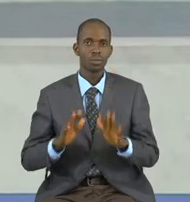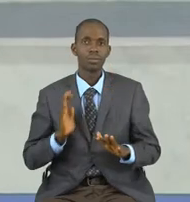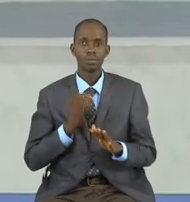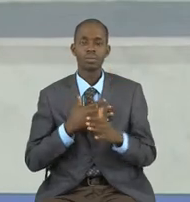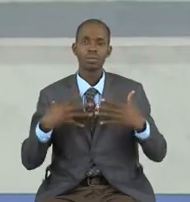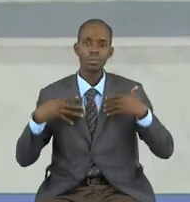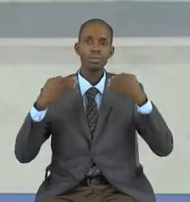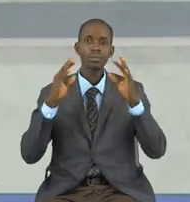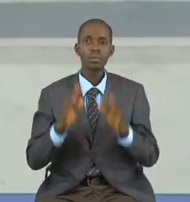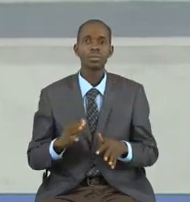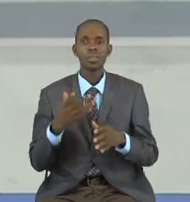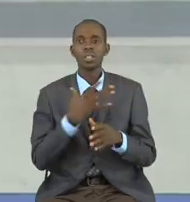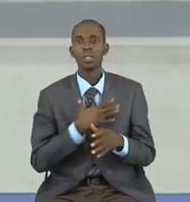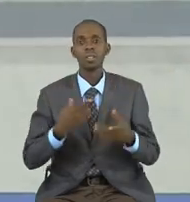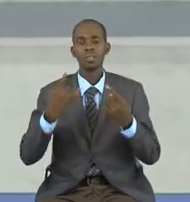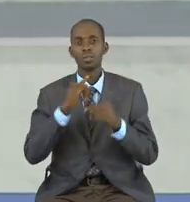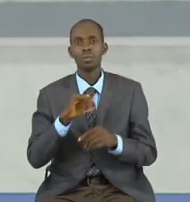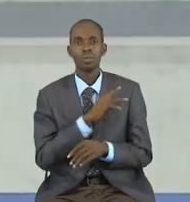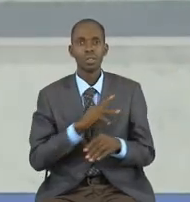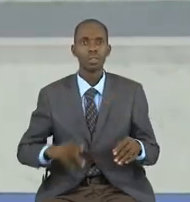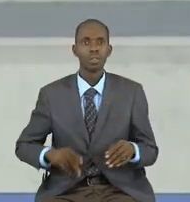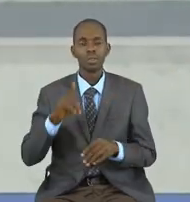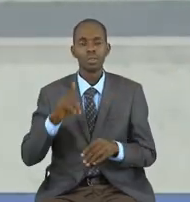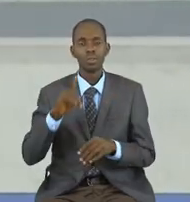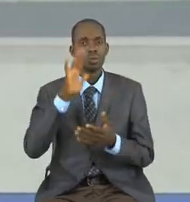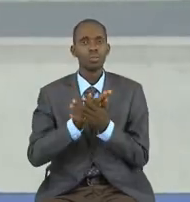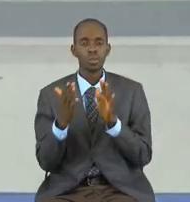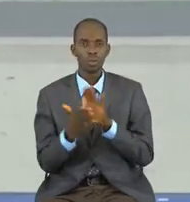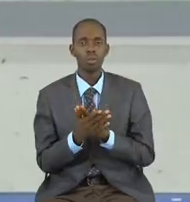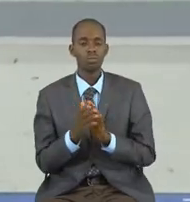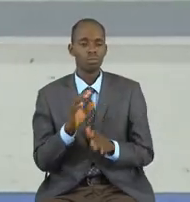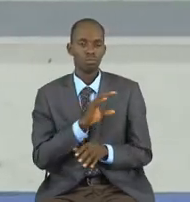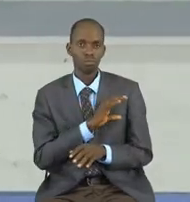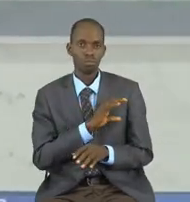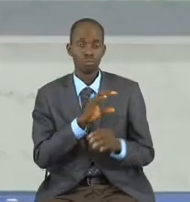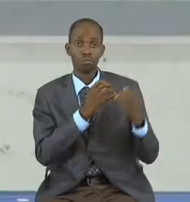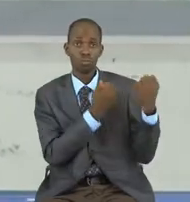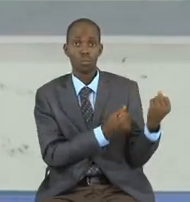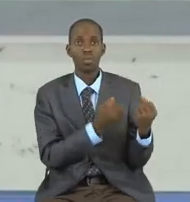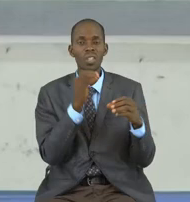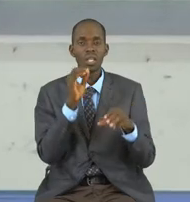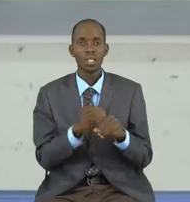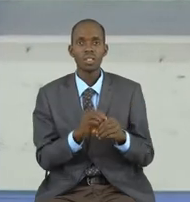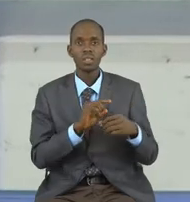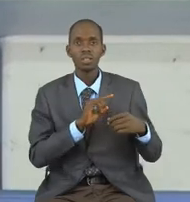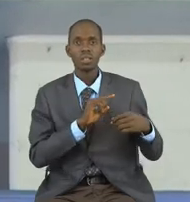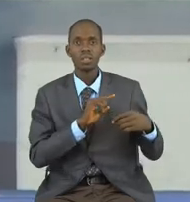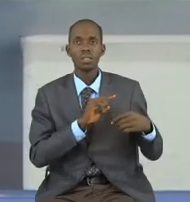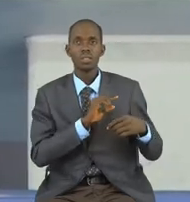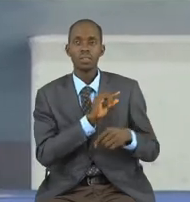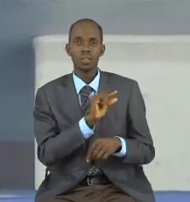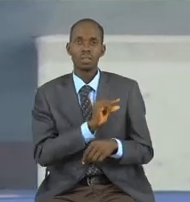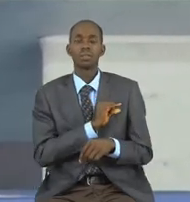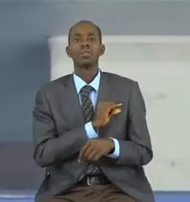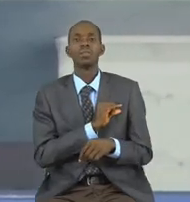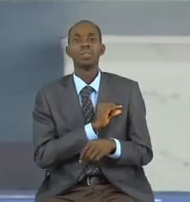coming King, you become courageous in conviction. And it is through the power of the